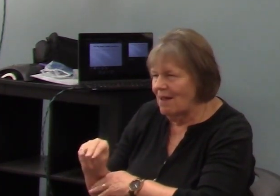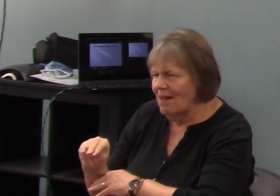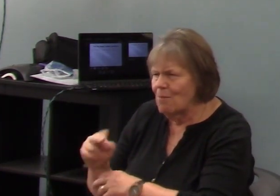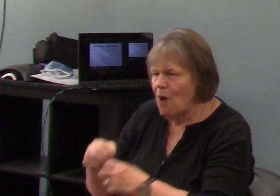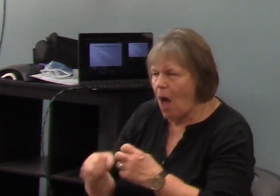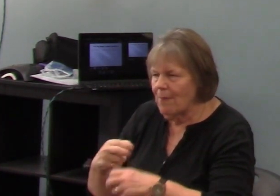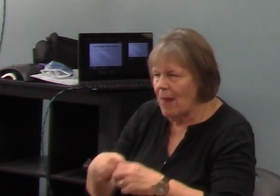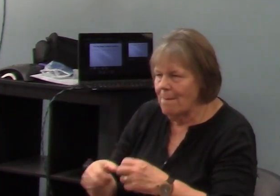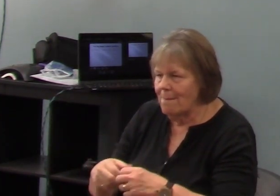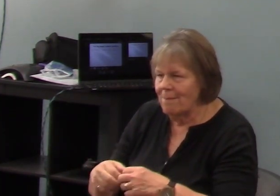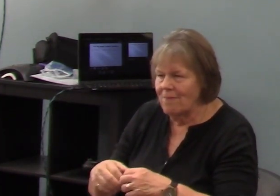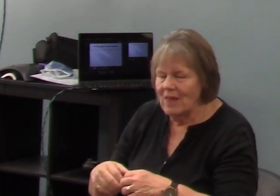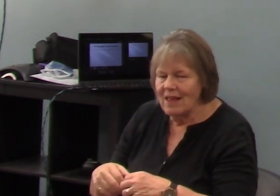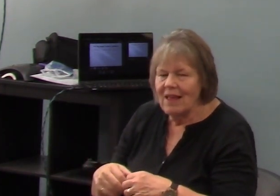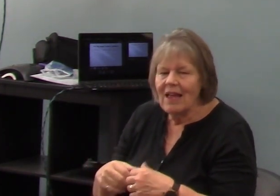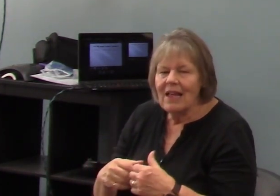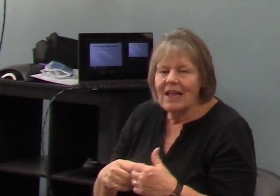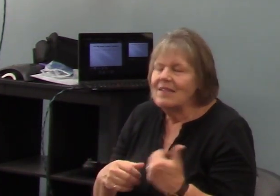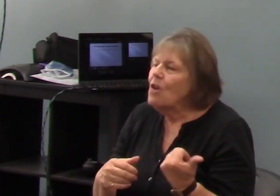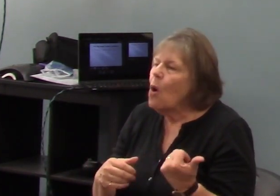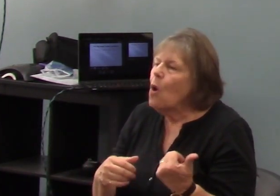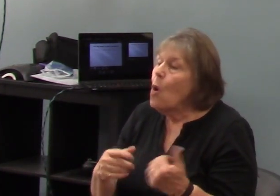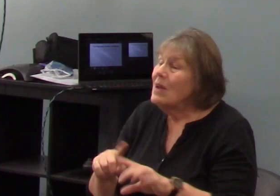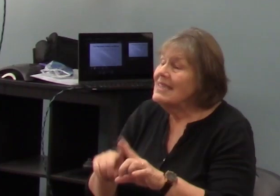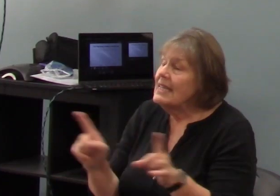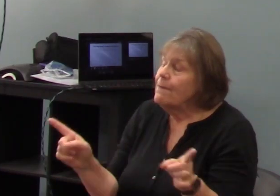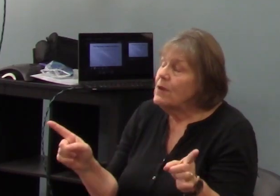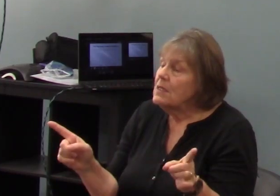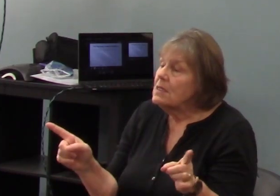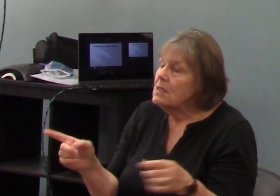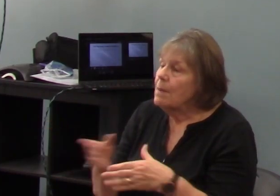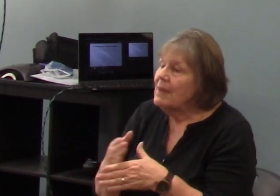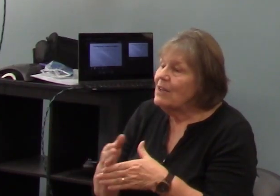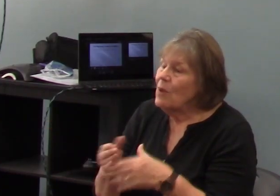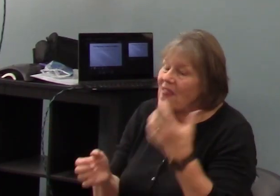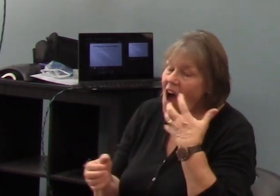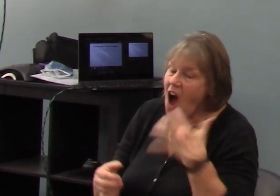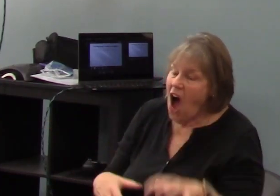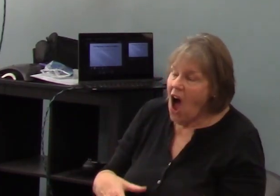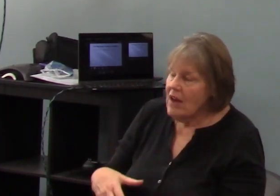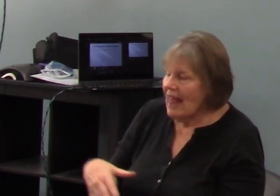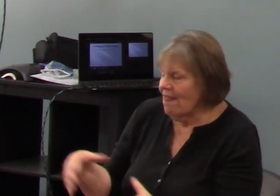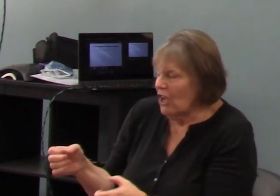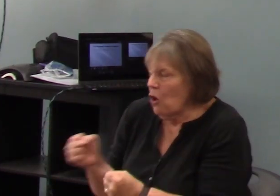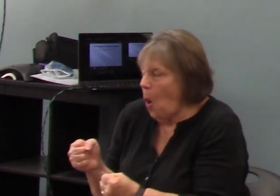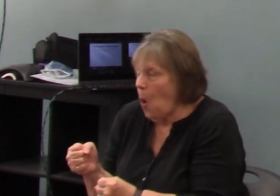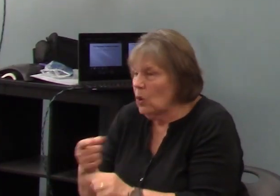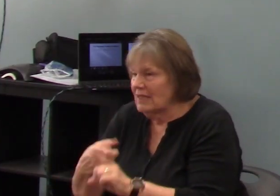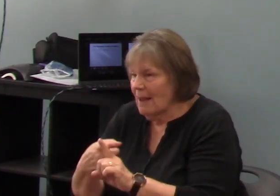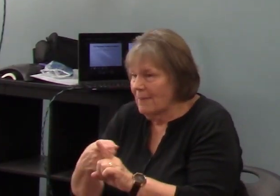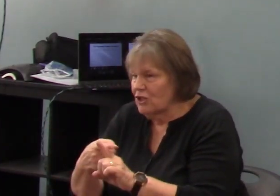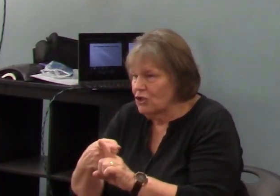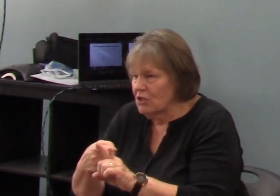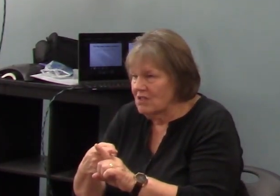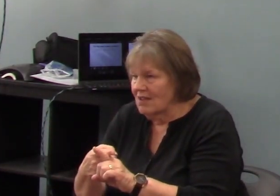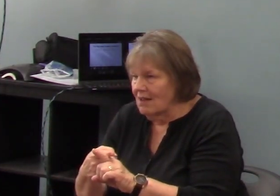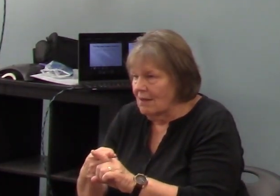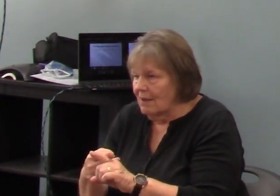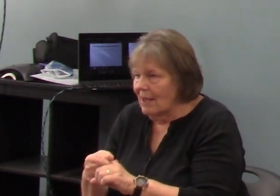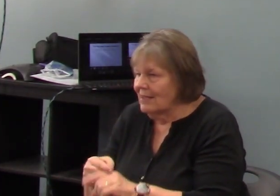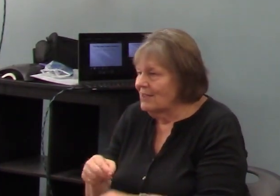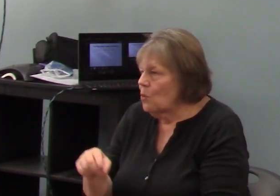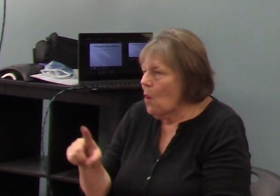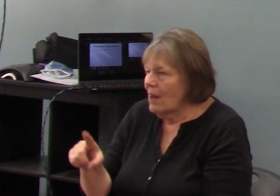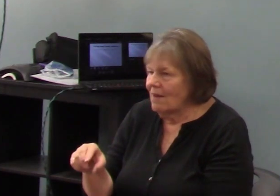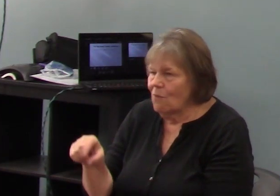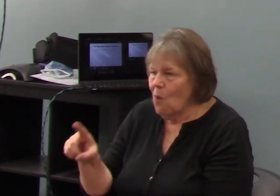it actually relates to your question. What's the variance between the hot and cold temperatures in the universe? And we see that it's 1 part in 100,000. It's basically